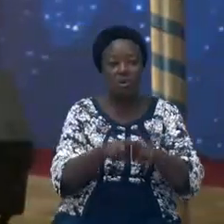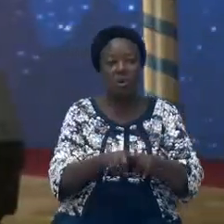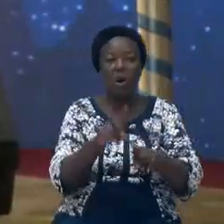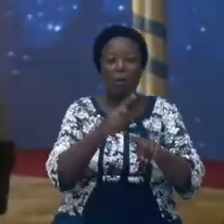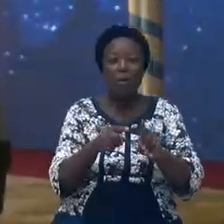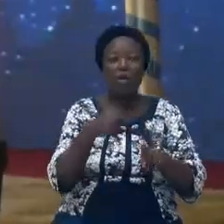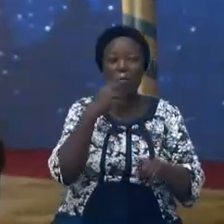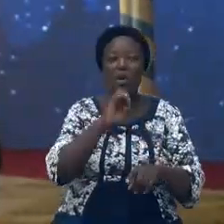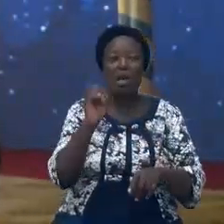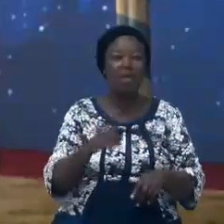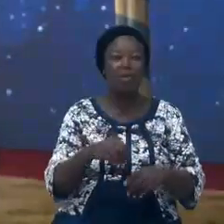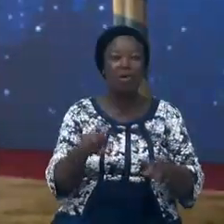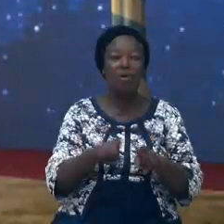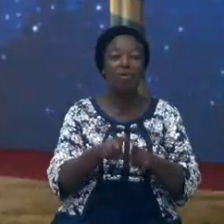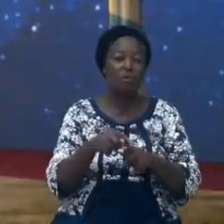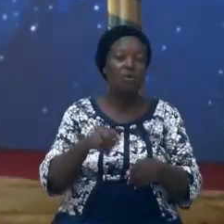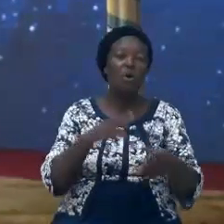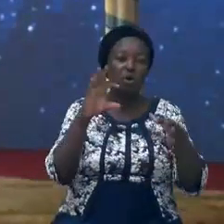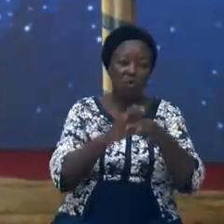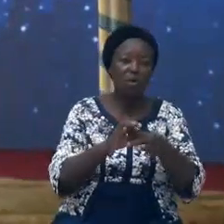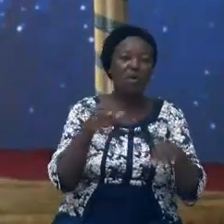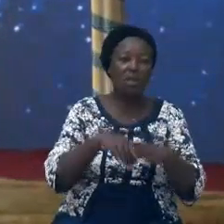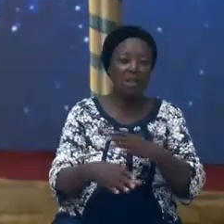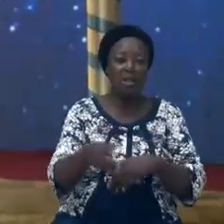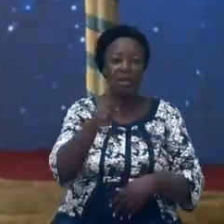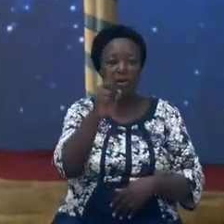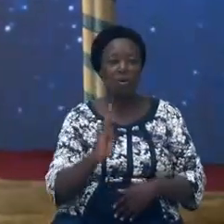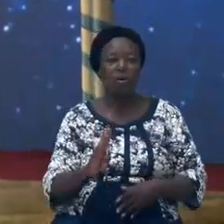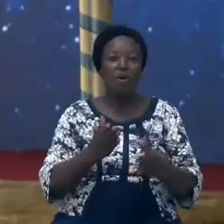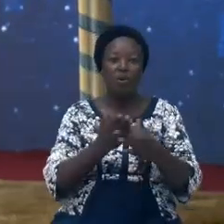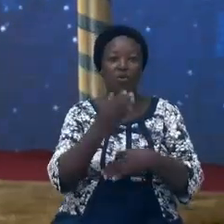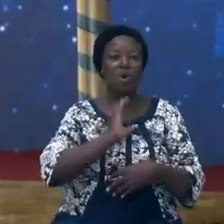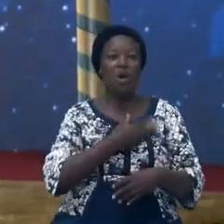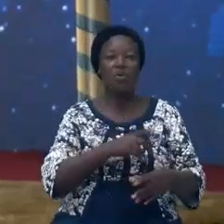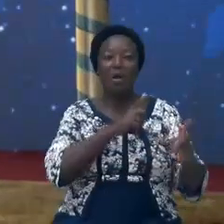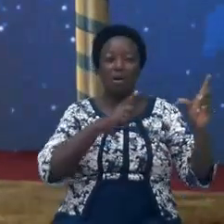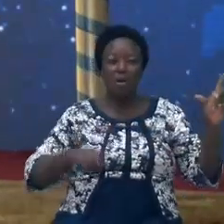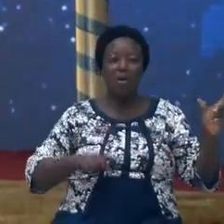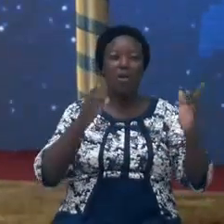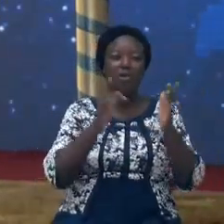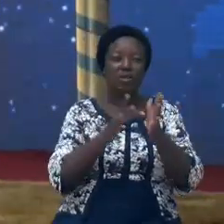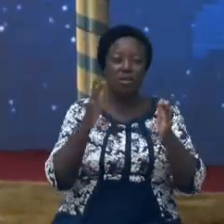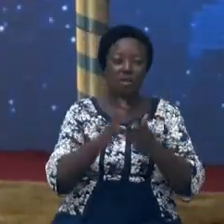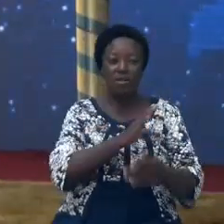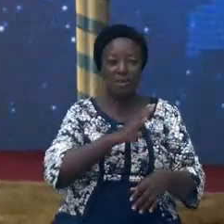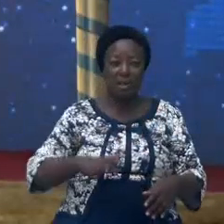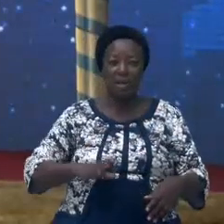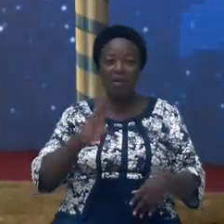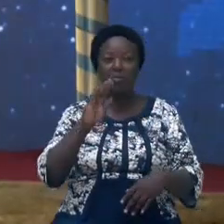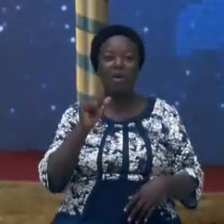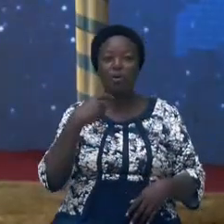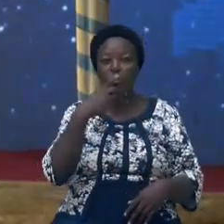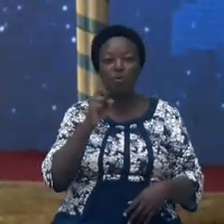not only so, but we also joy in God through our Lord